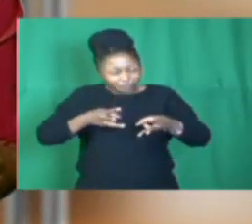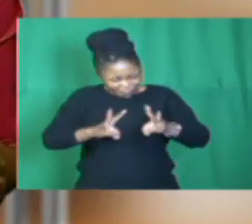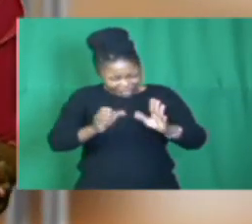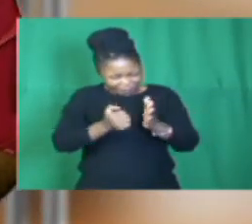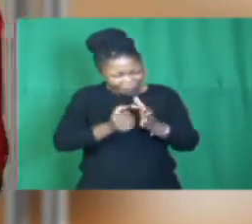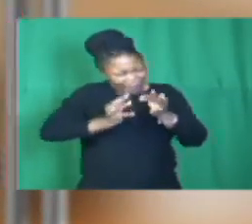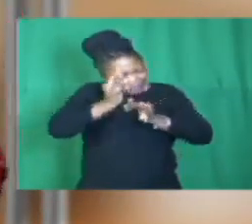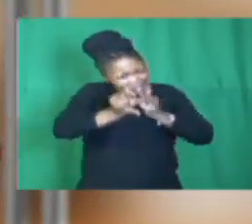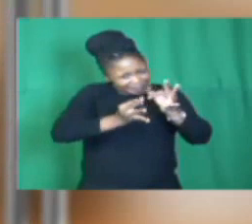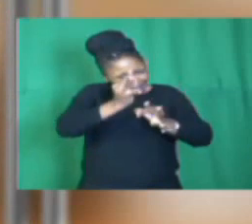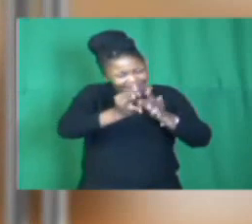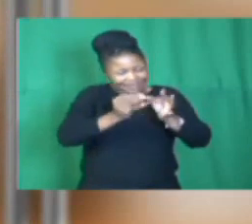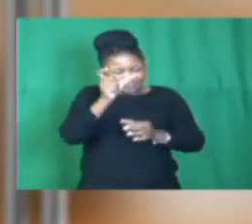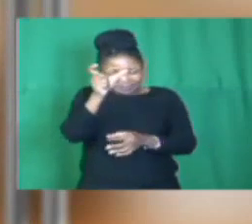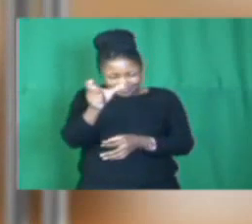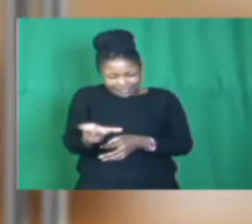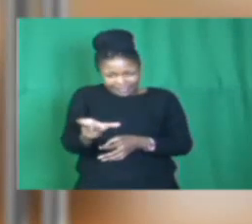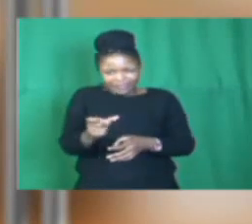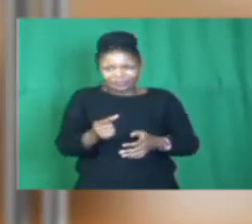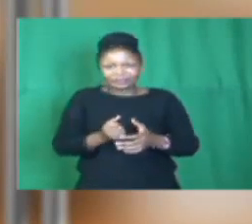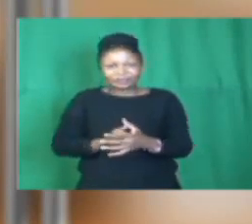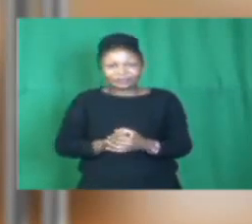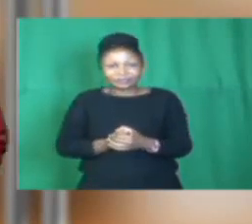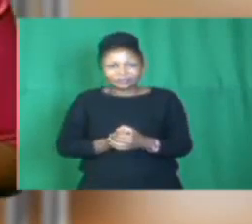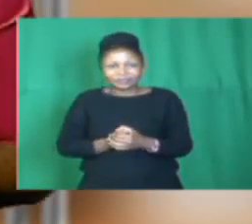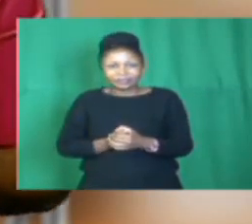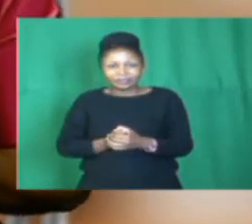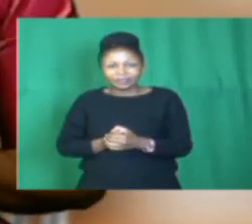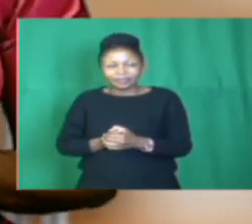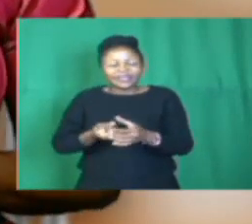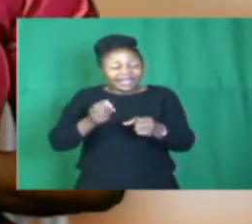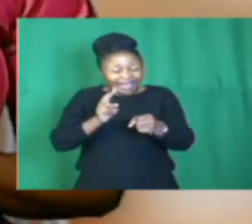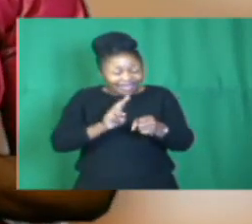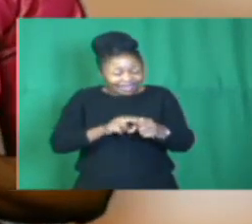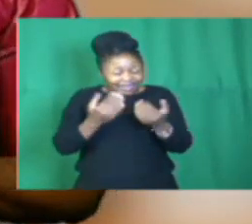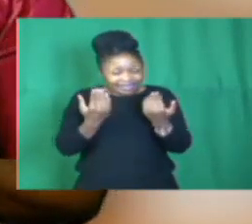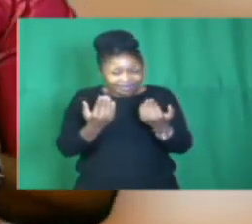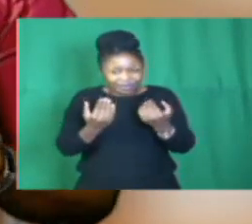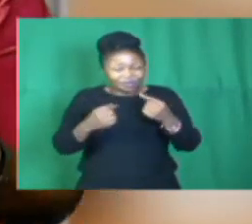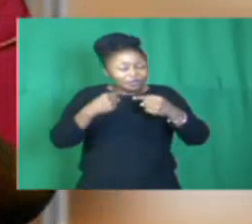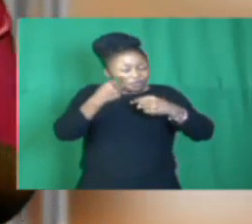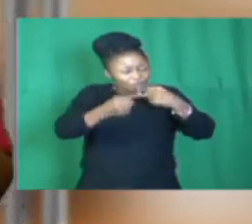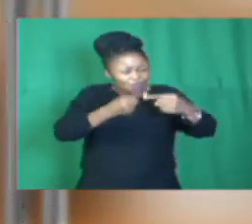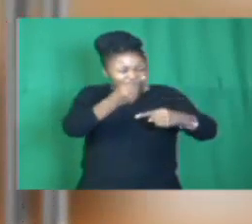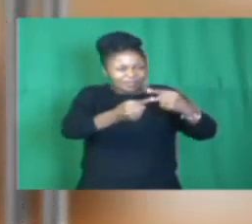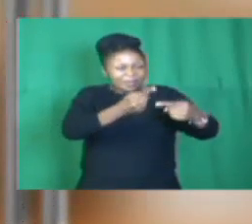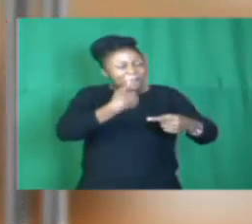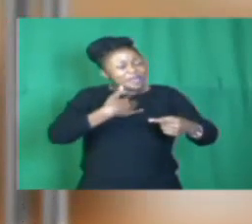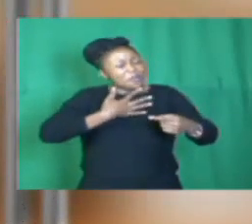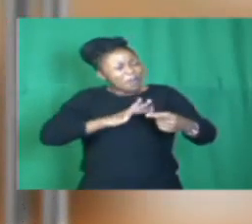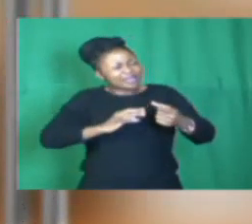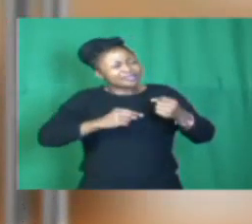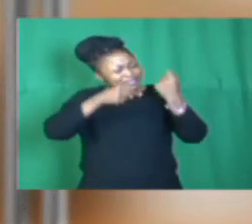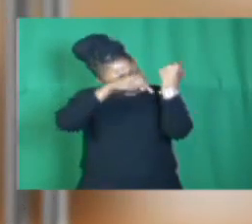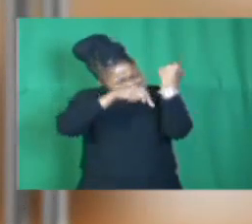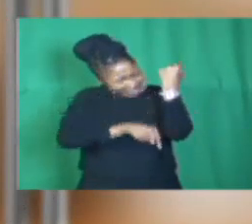dear Lena, to the next one. This is, again, it's a conjugation. I want to point out, I want to illustrate